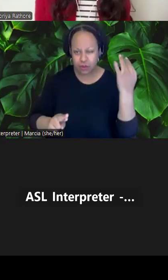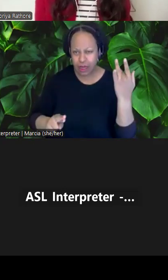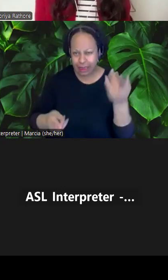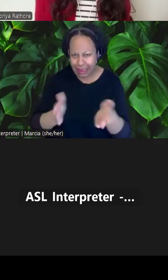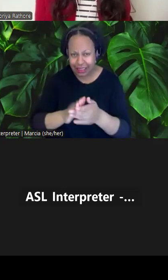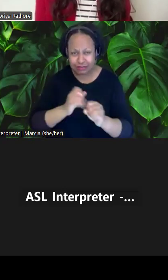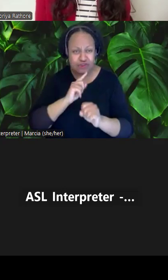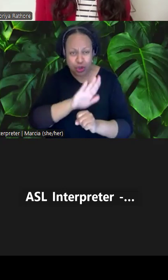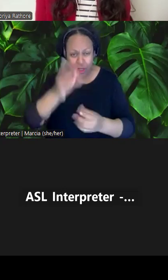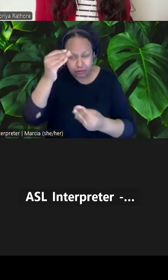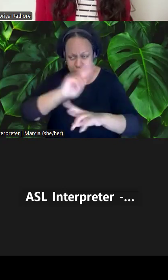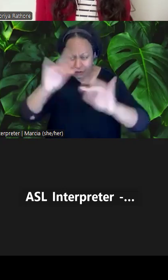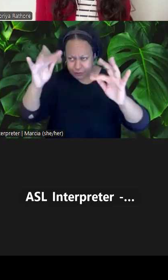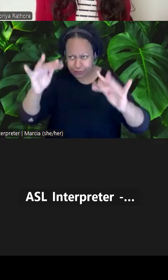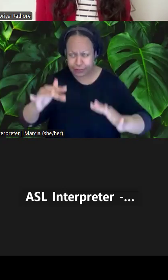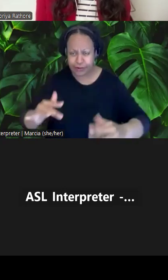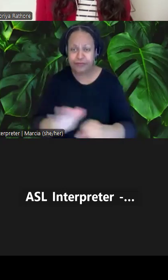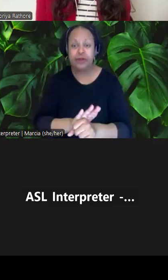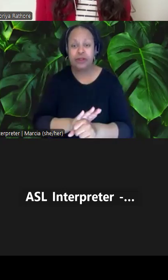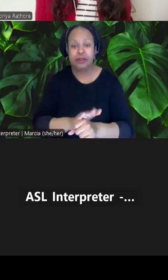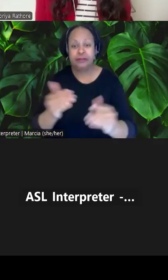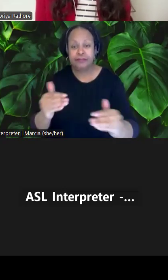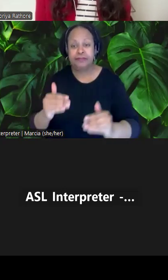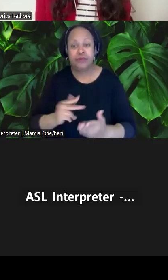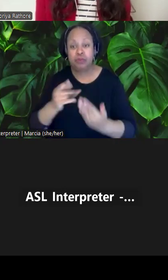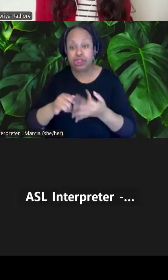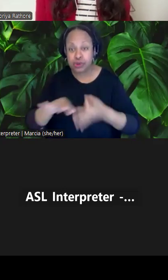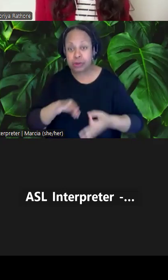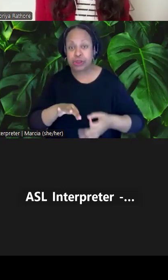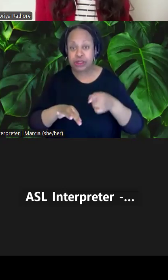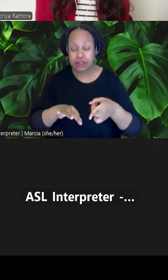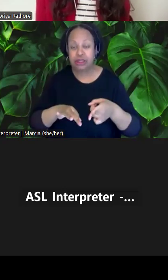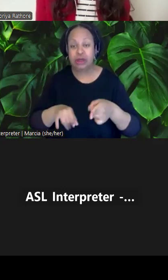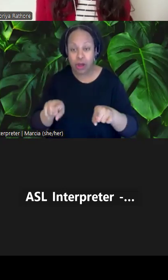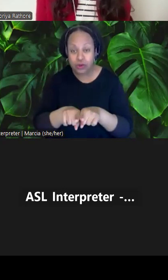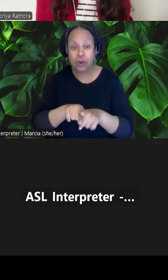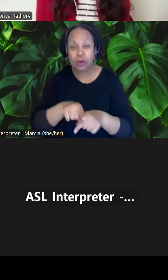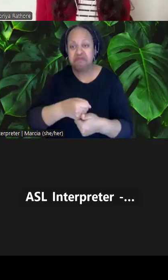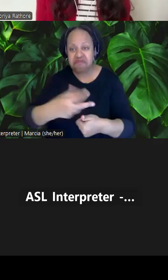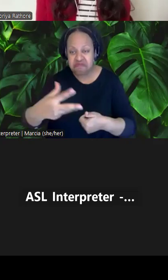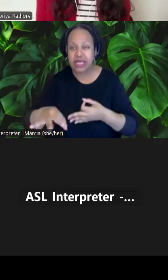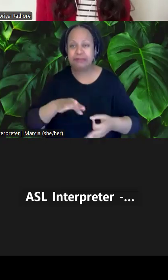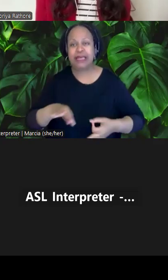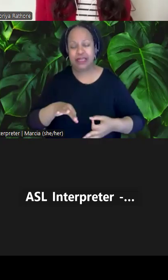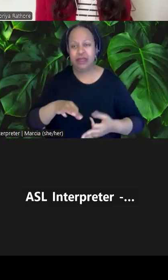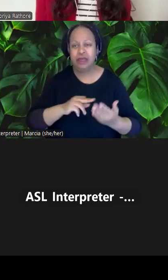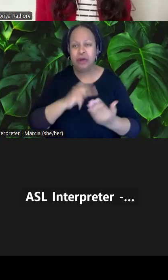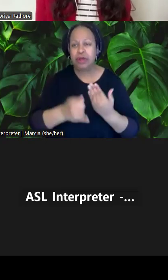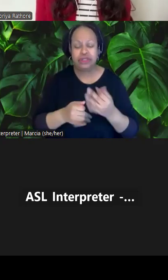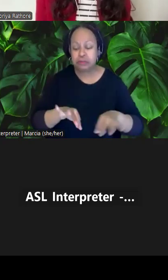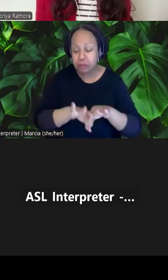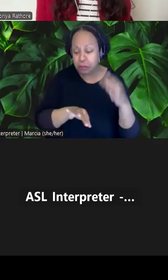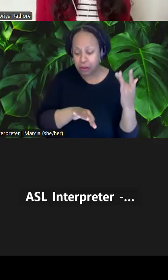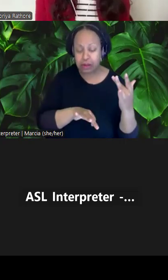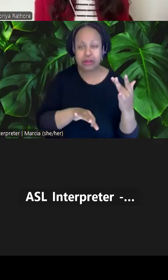also have a chance in this project description section to talk about the details of your project and why it's important. You can